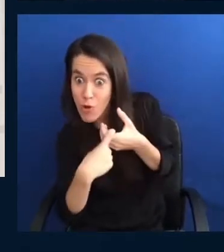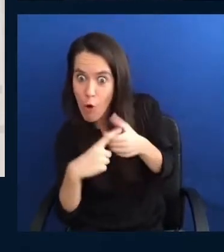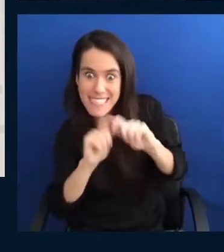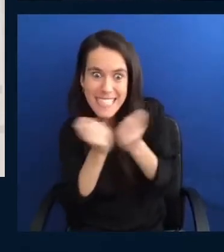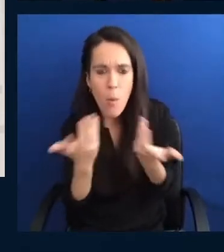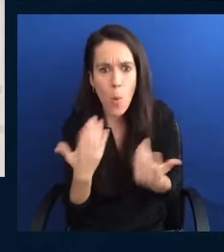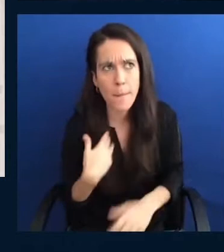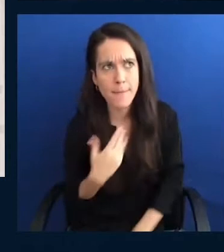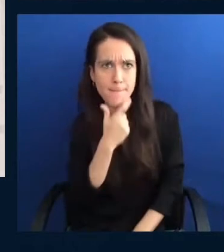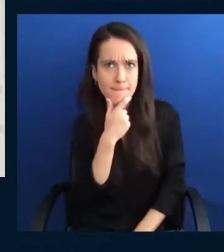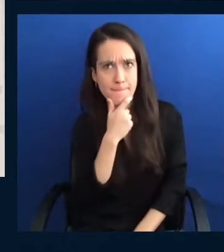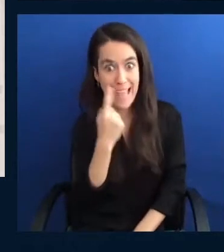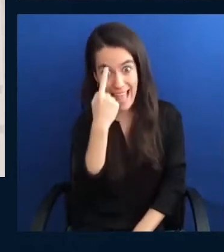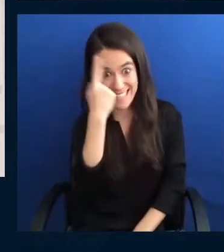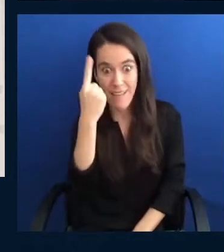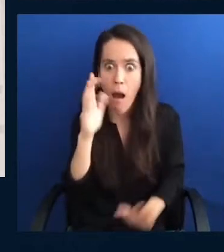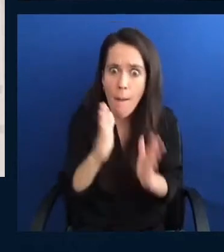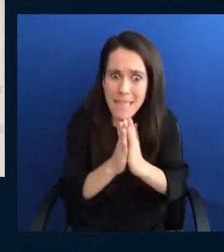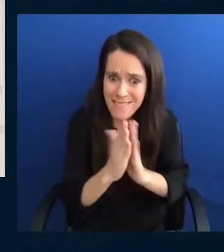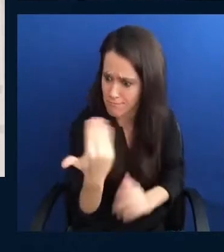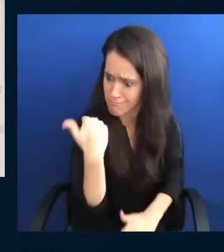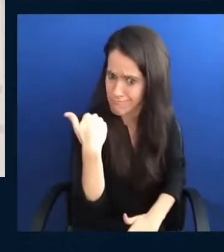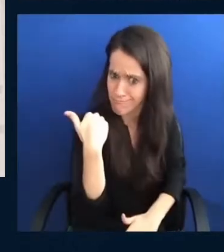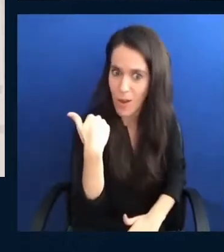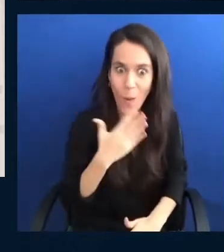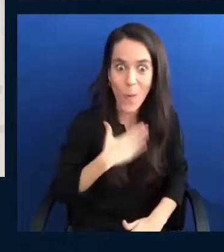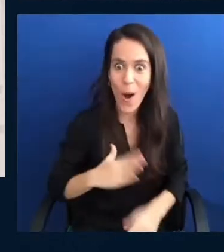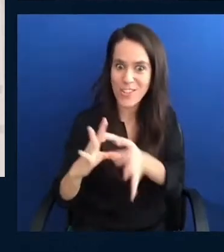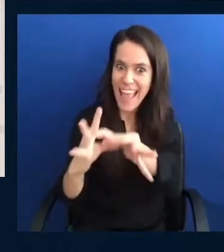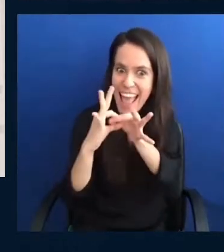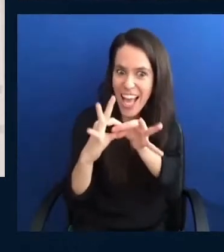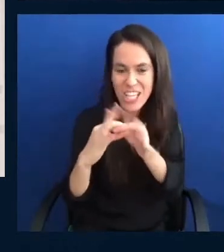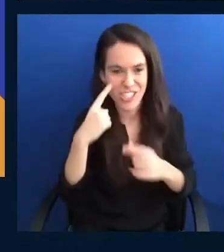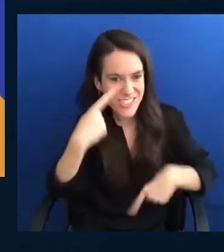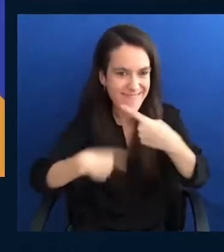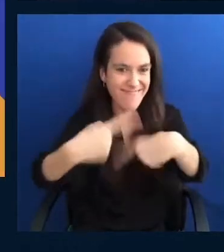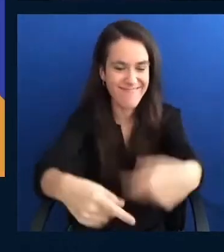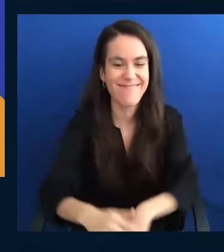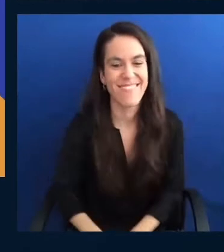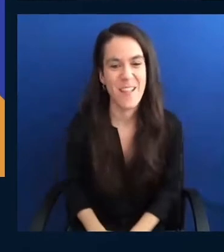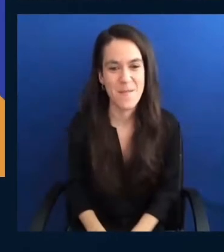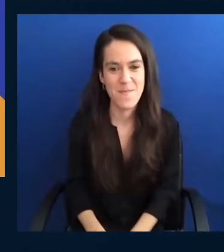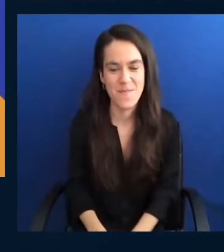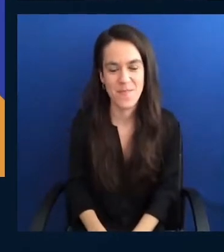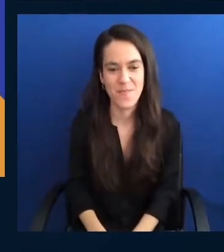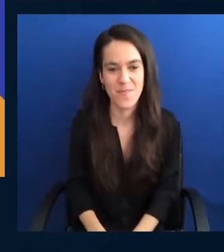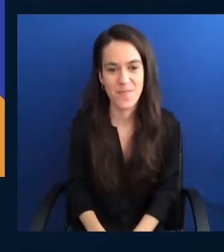new team, please reach out. We want to engage with you even closer. So it's been a busy